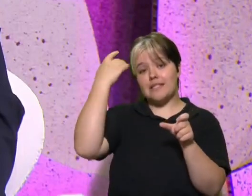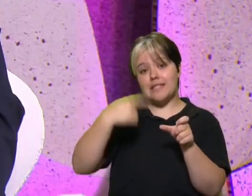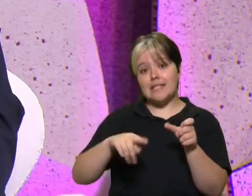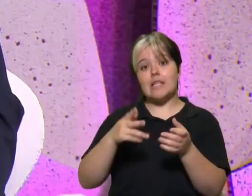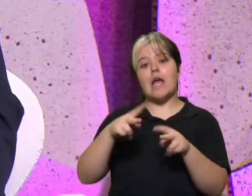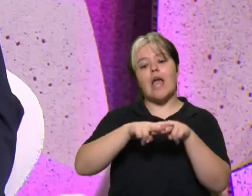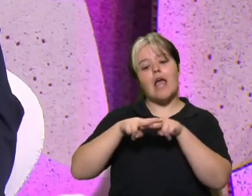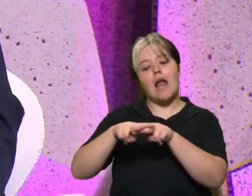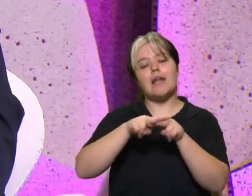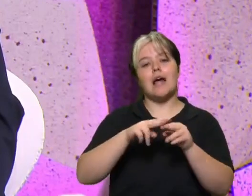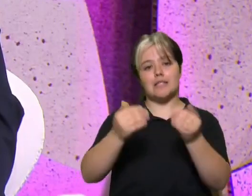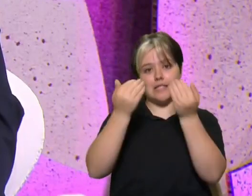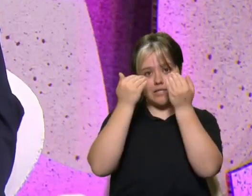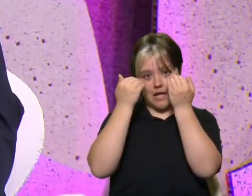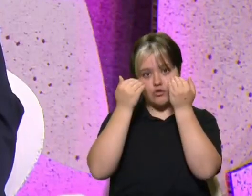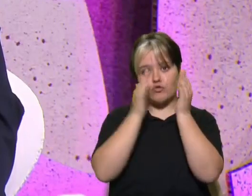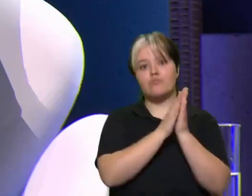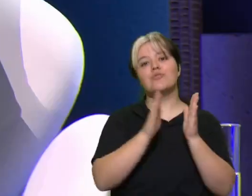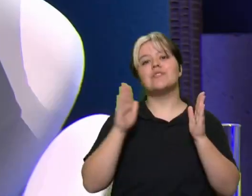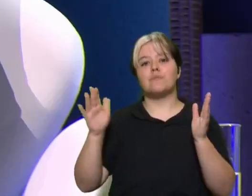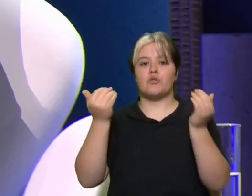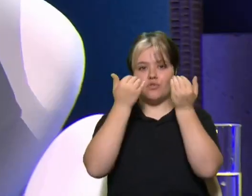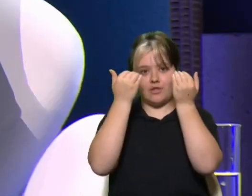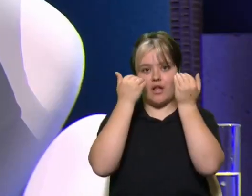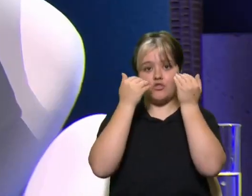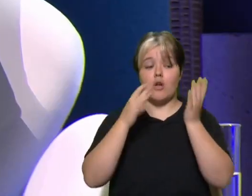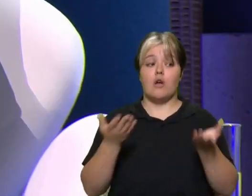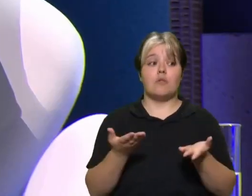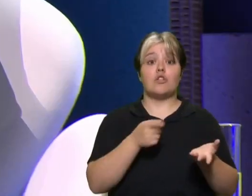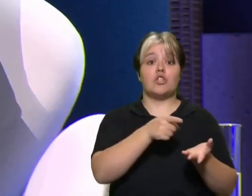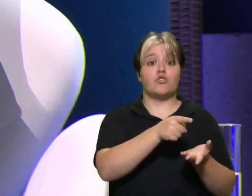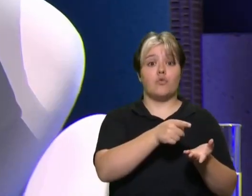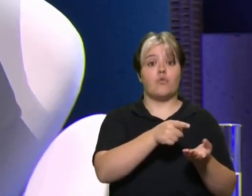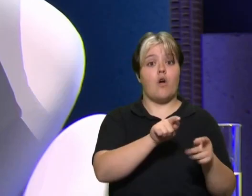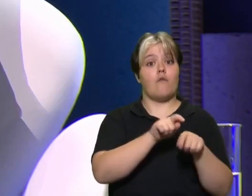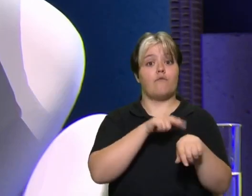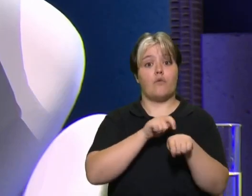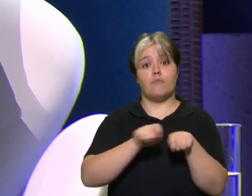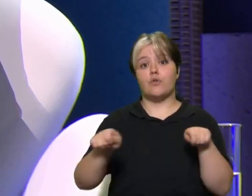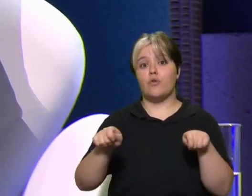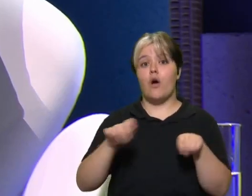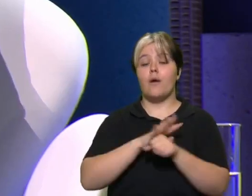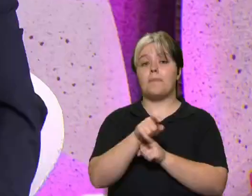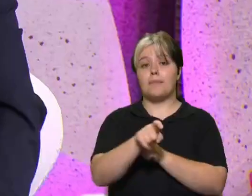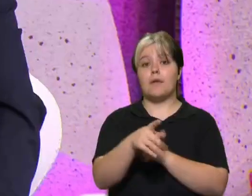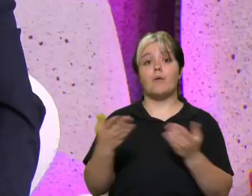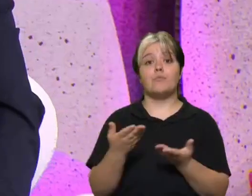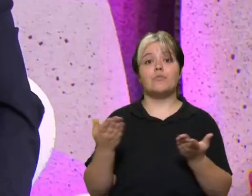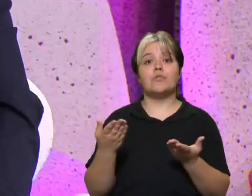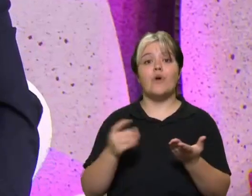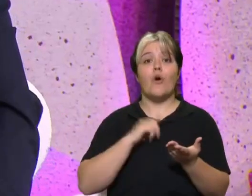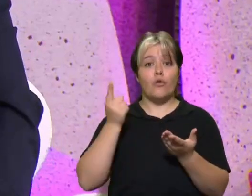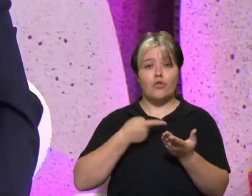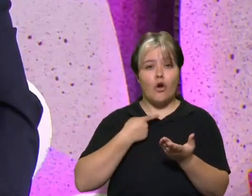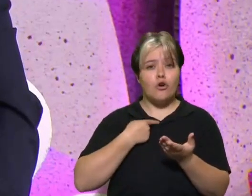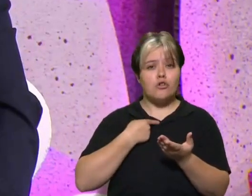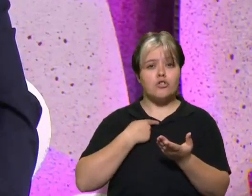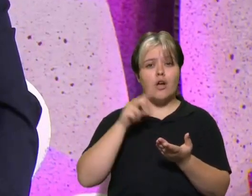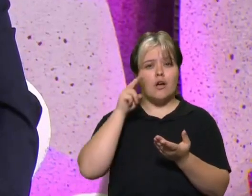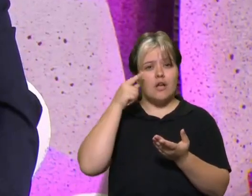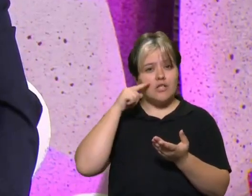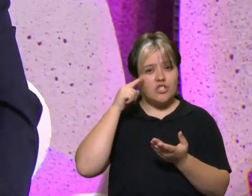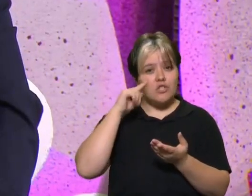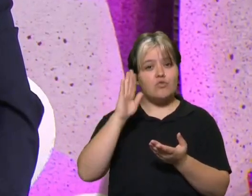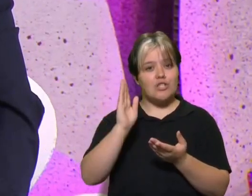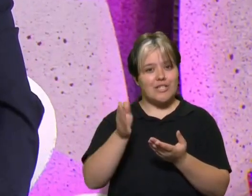job that was hiring was on data processing and data analytics during the pandemic.